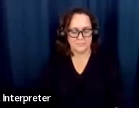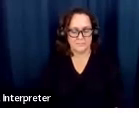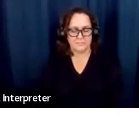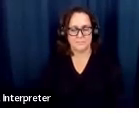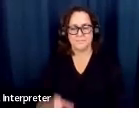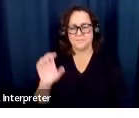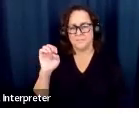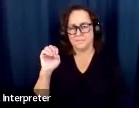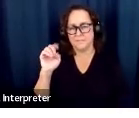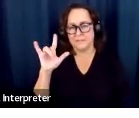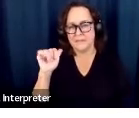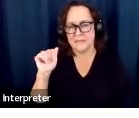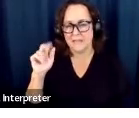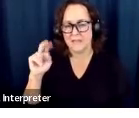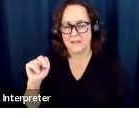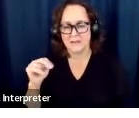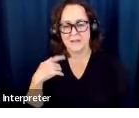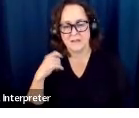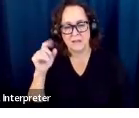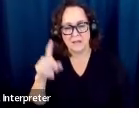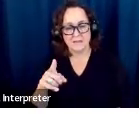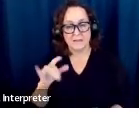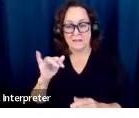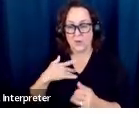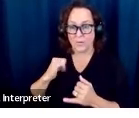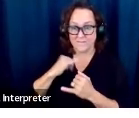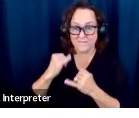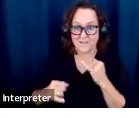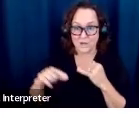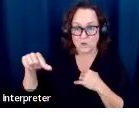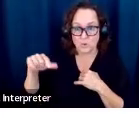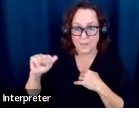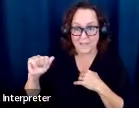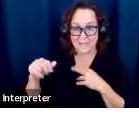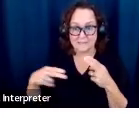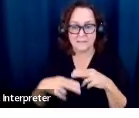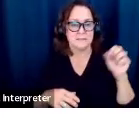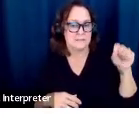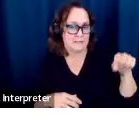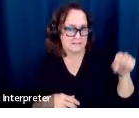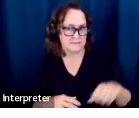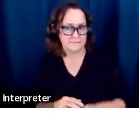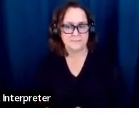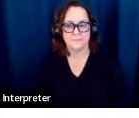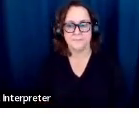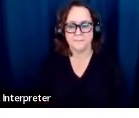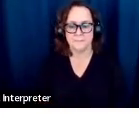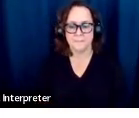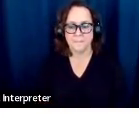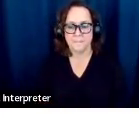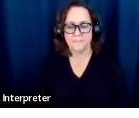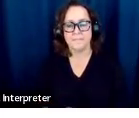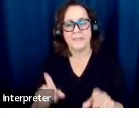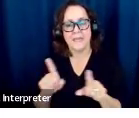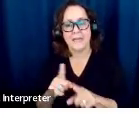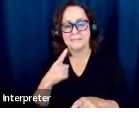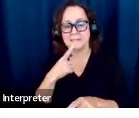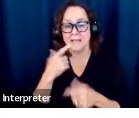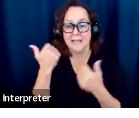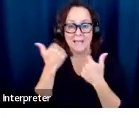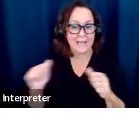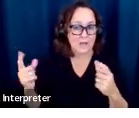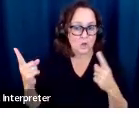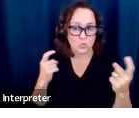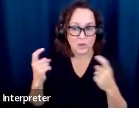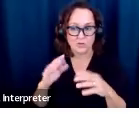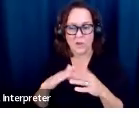Elian, let me ask while we're waiting for questions, is this our final Q&A slide? It is, yes. Okay, then as Elian said, any